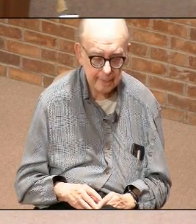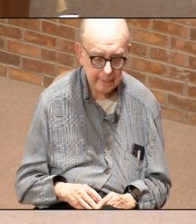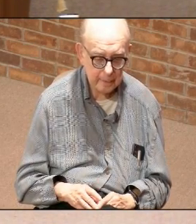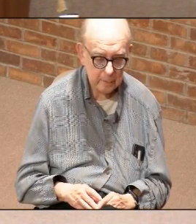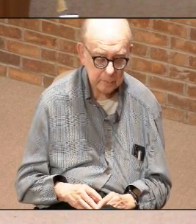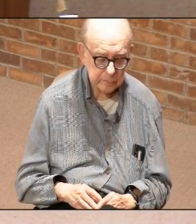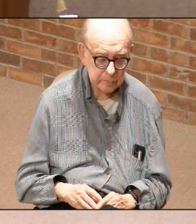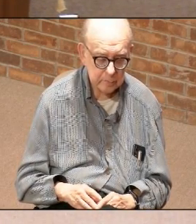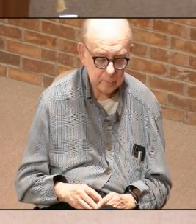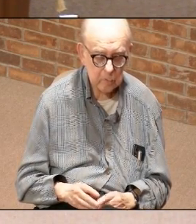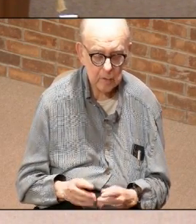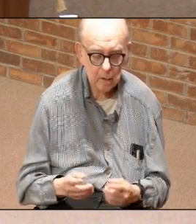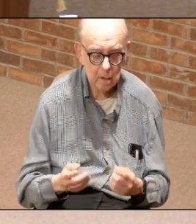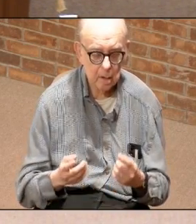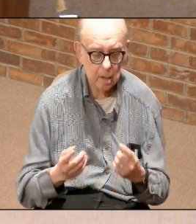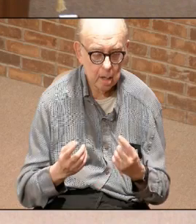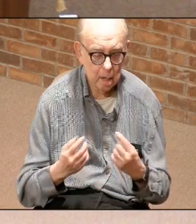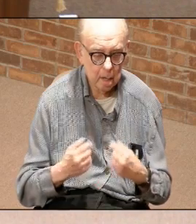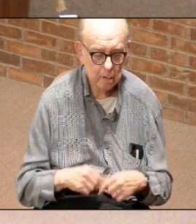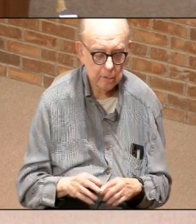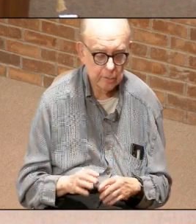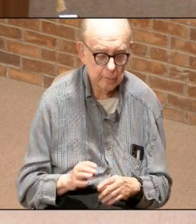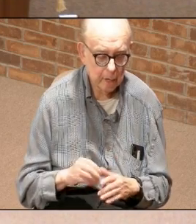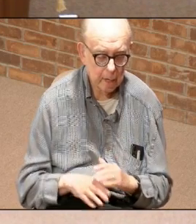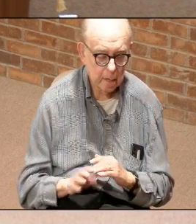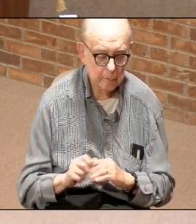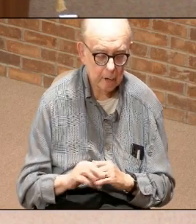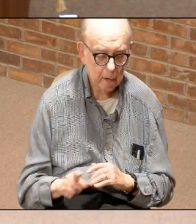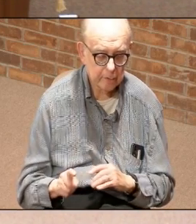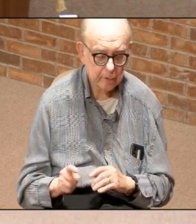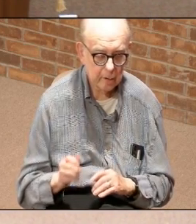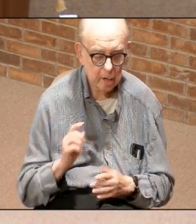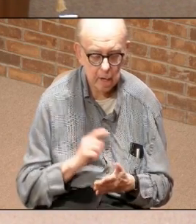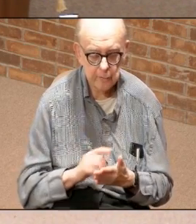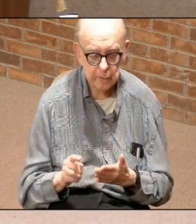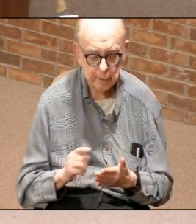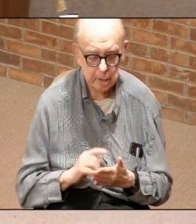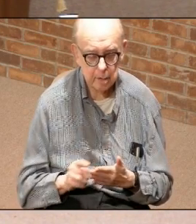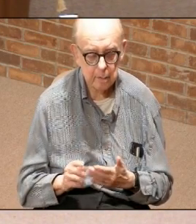It comes in my inbox every week.